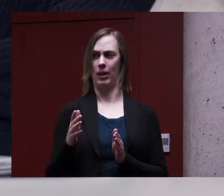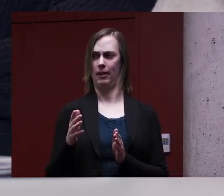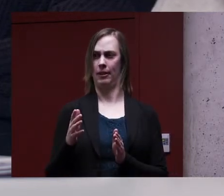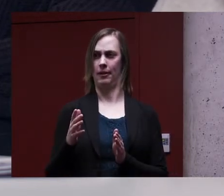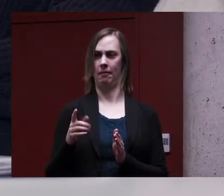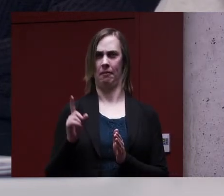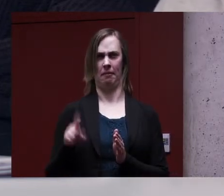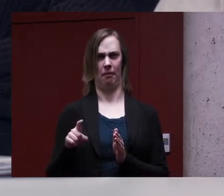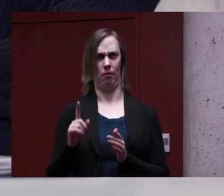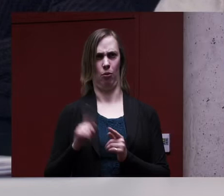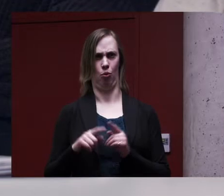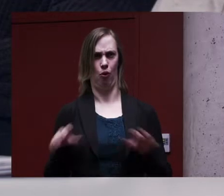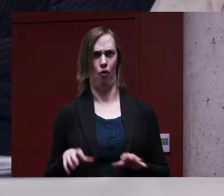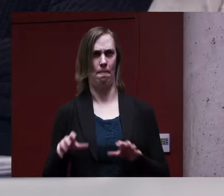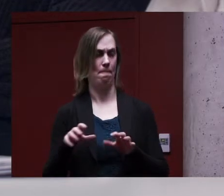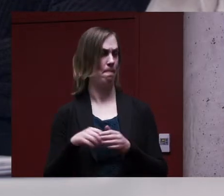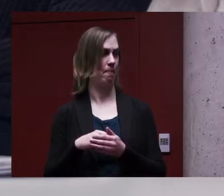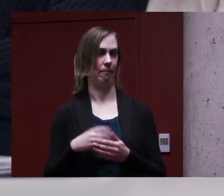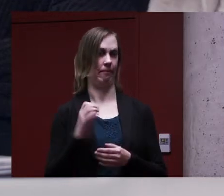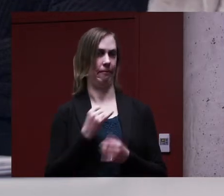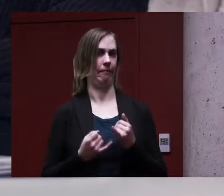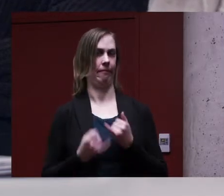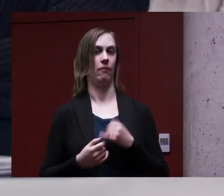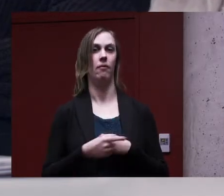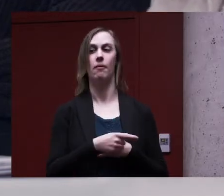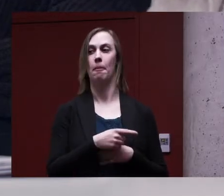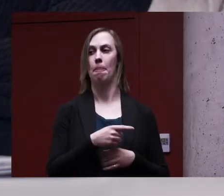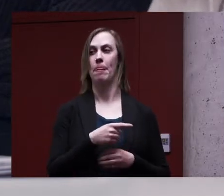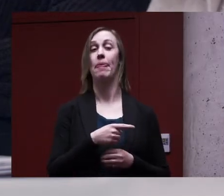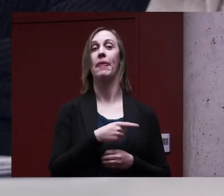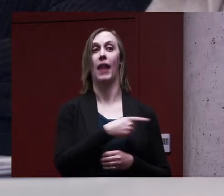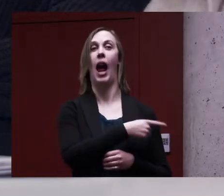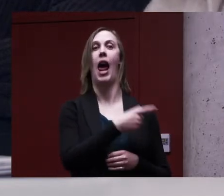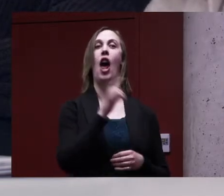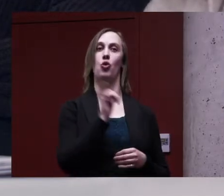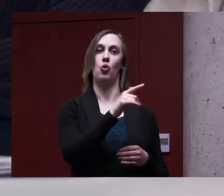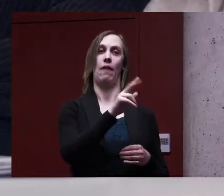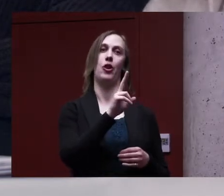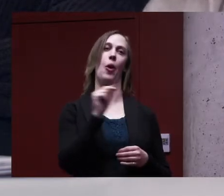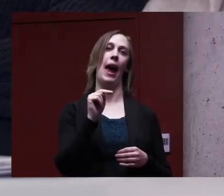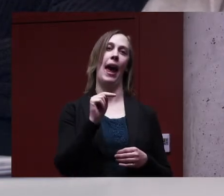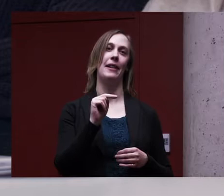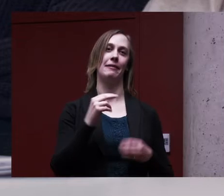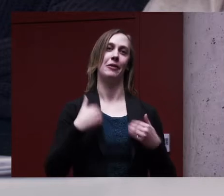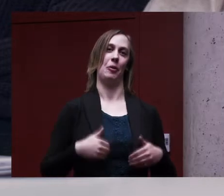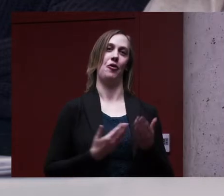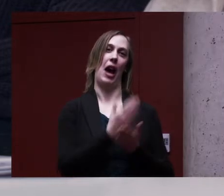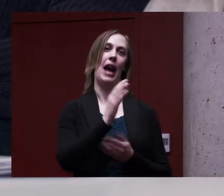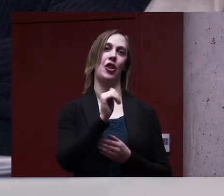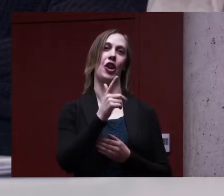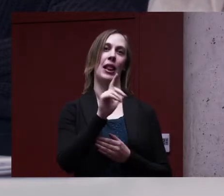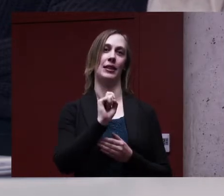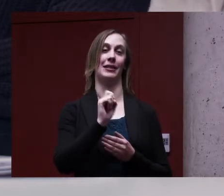guess I'm going to state the United Nations Human Rights Article 19 again. The rights